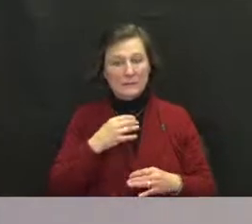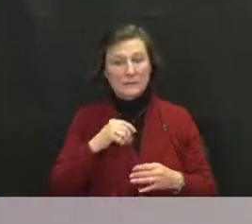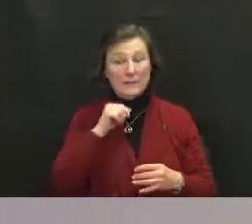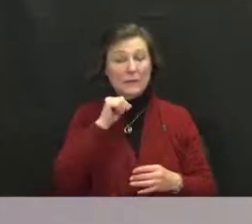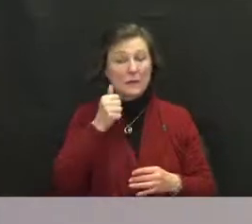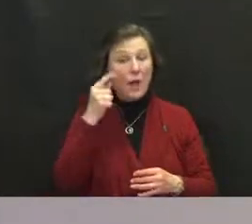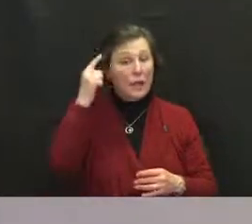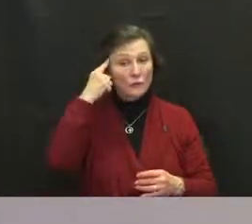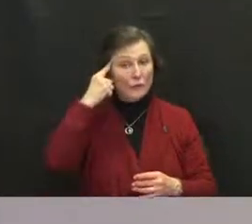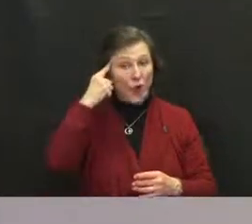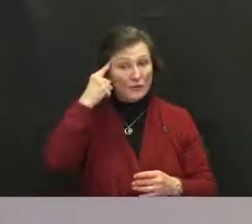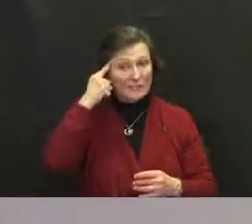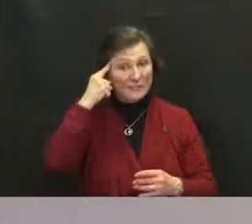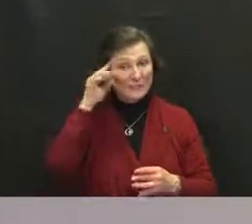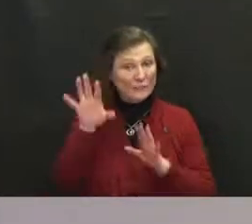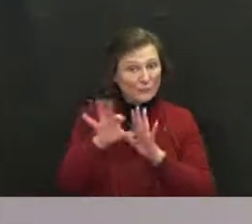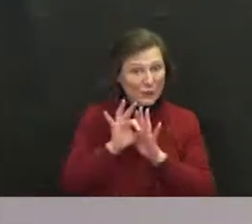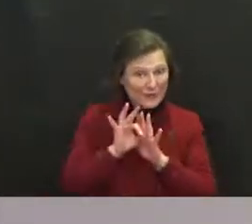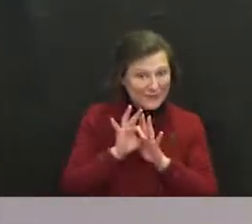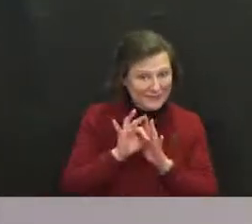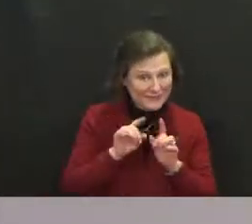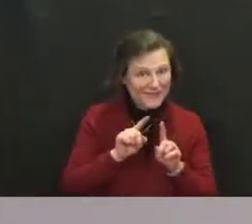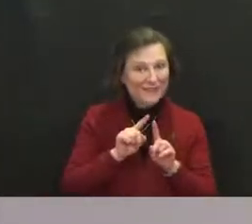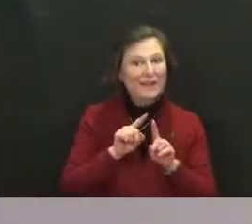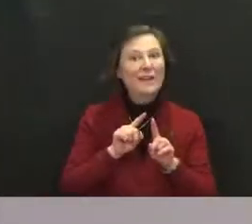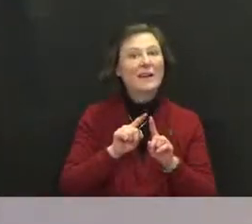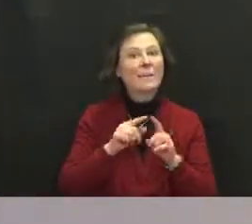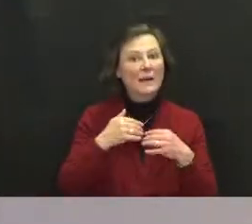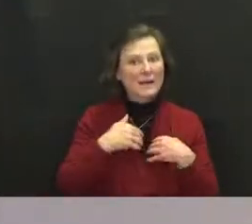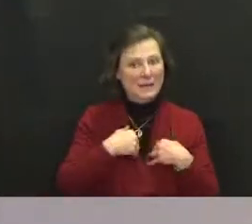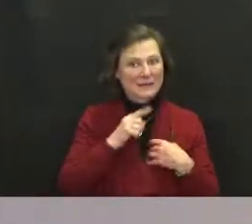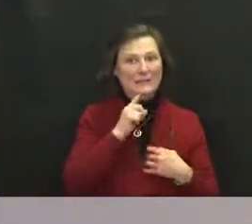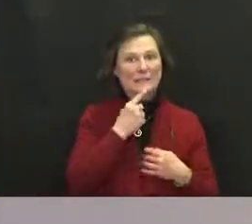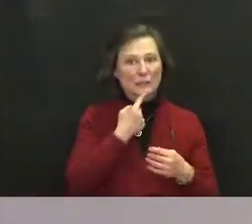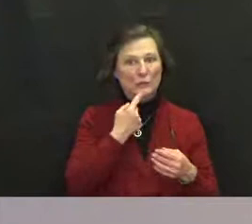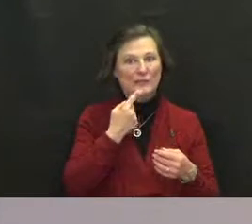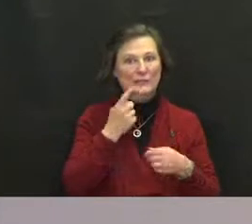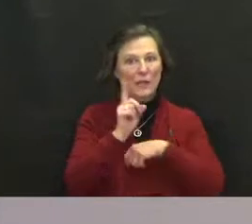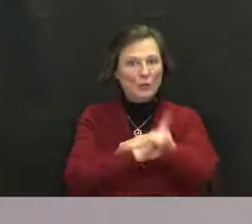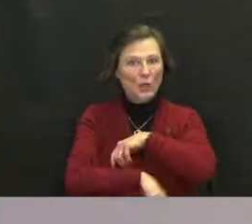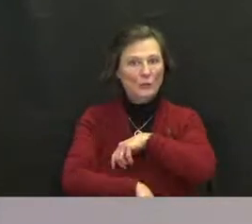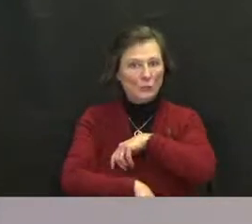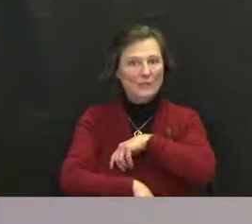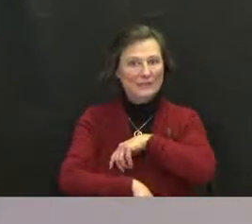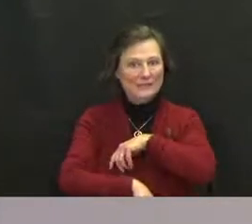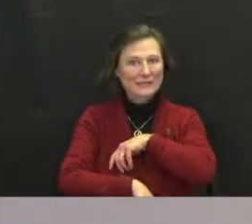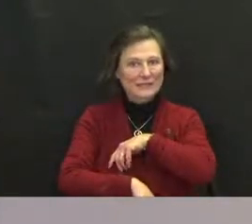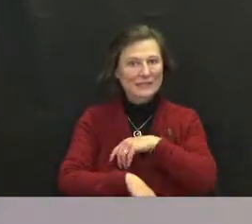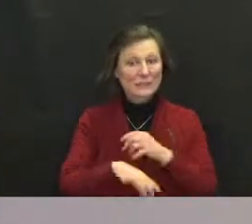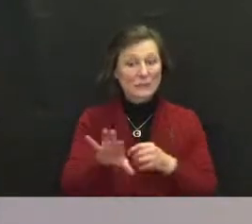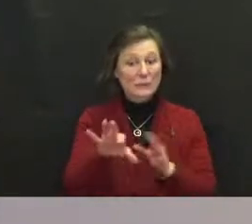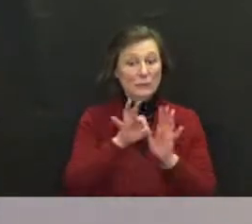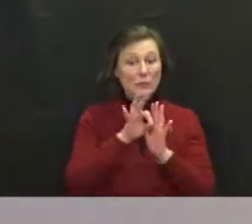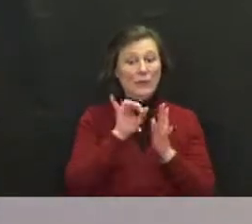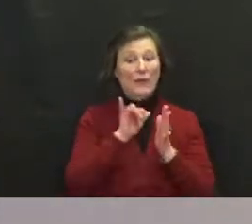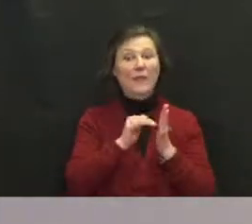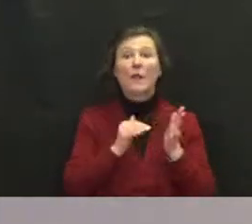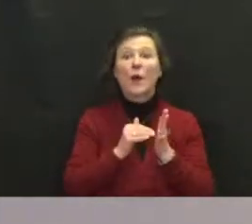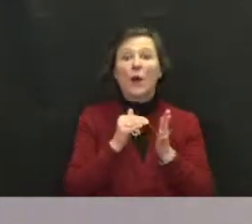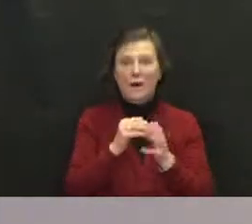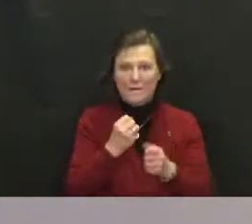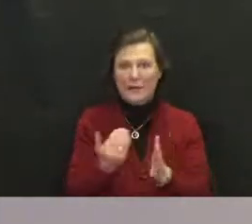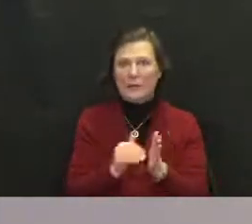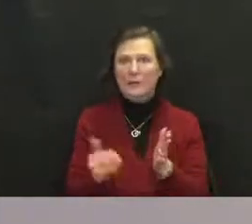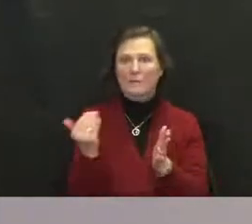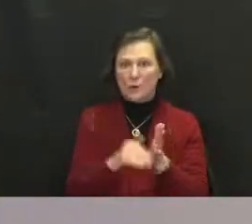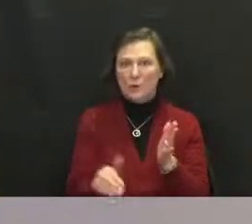choice, but one that has dire consequences. And it's a choice that is often made over and